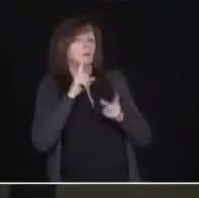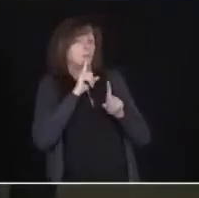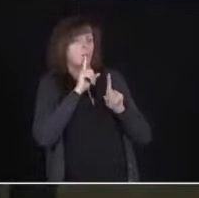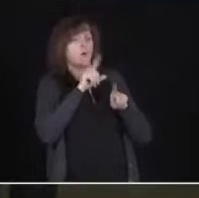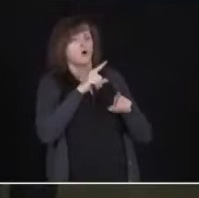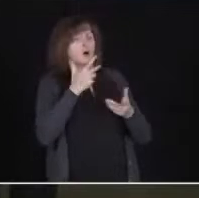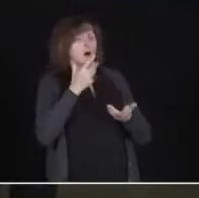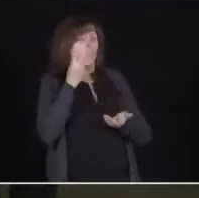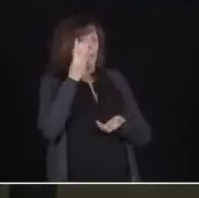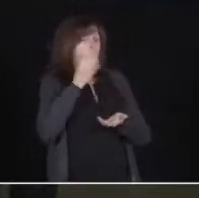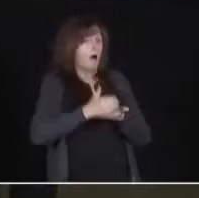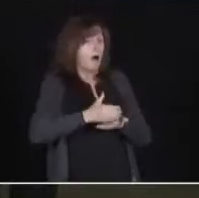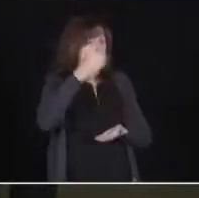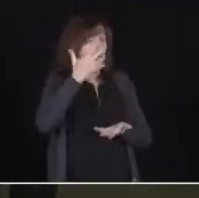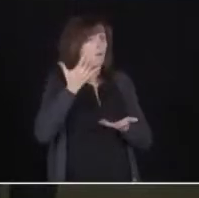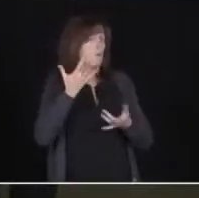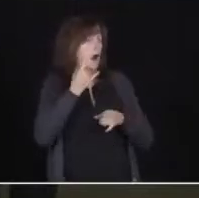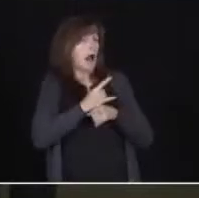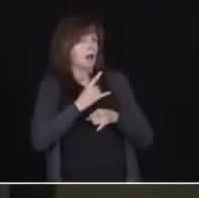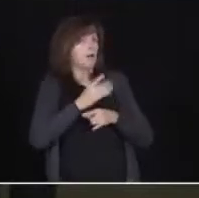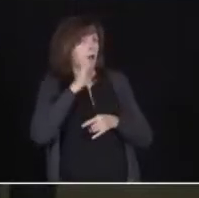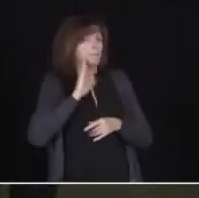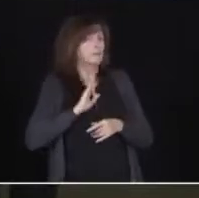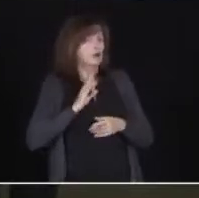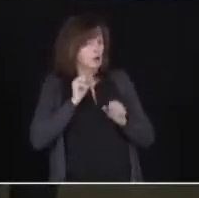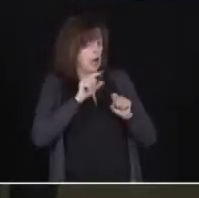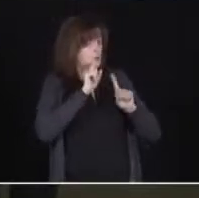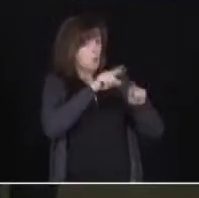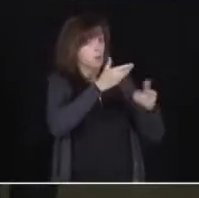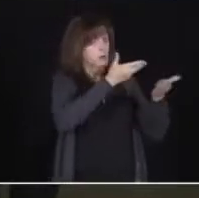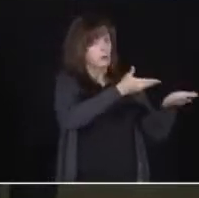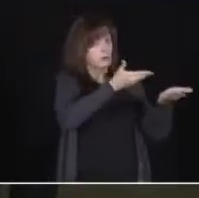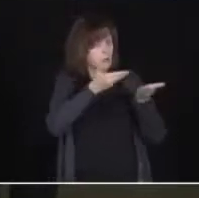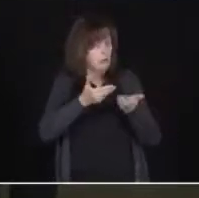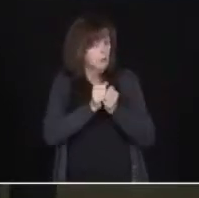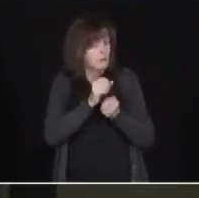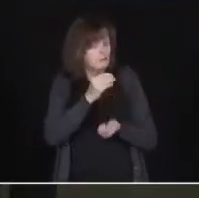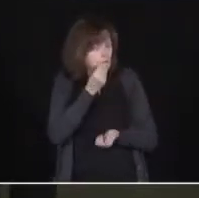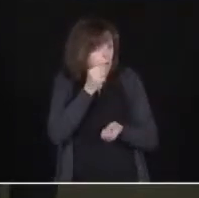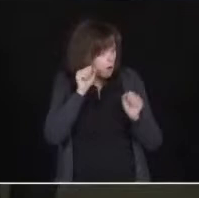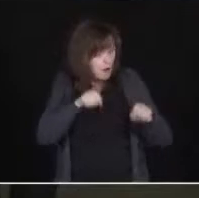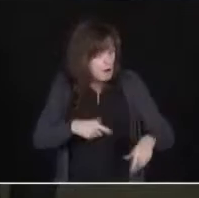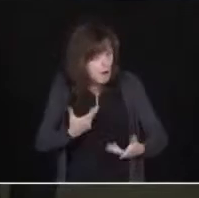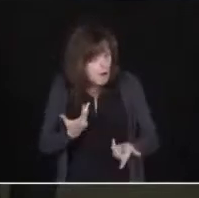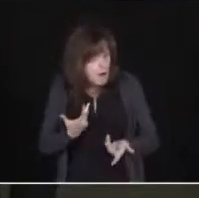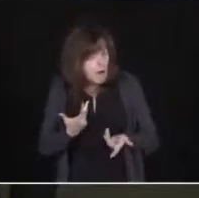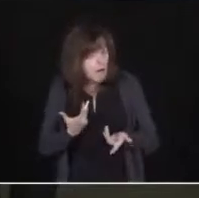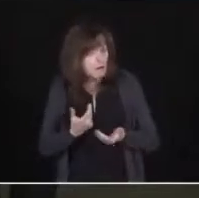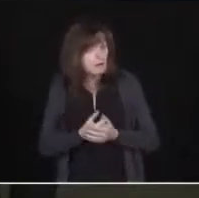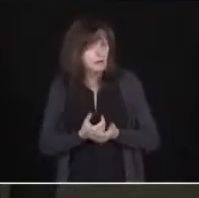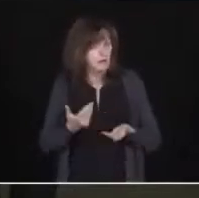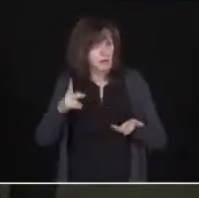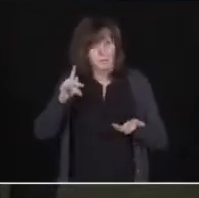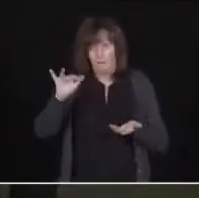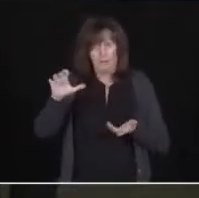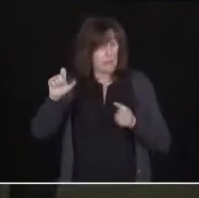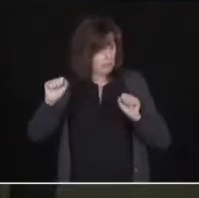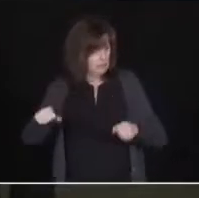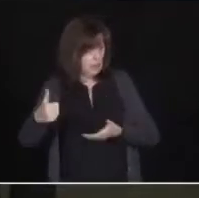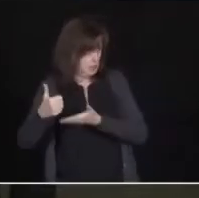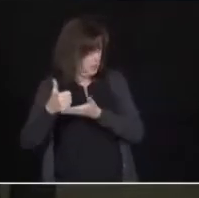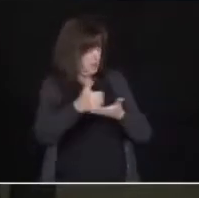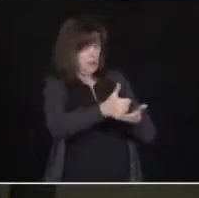spirits or some beer off him, go order takeout. The public can help tremendously with these restaurants. We're having these